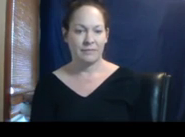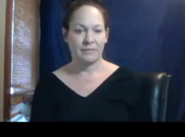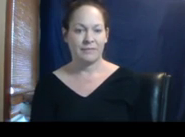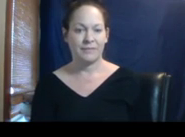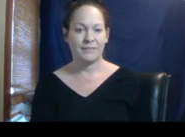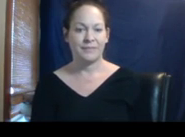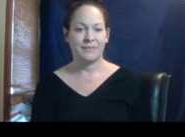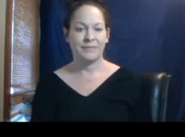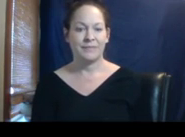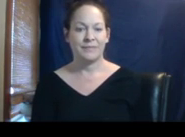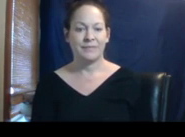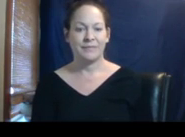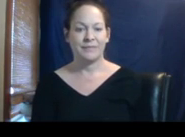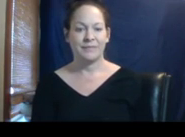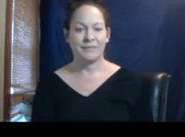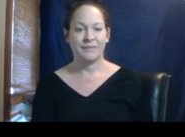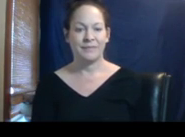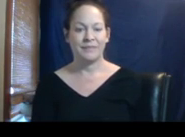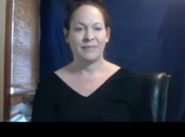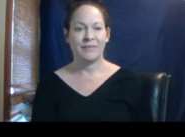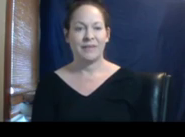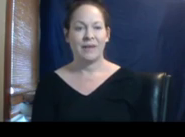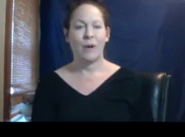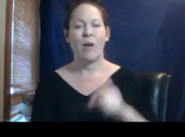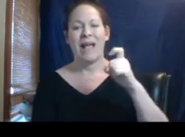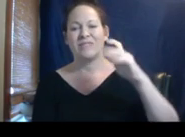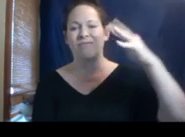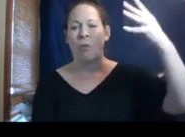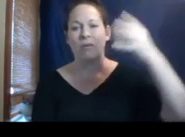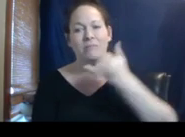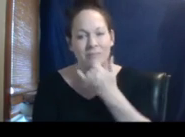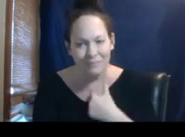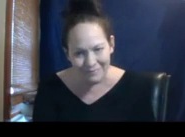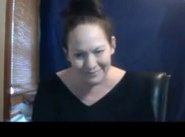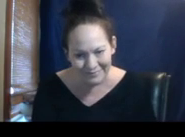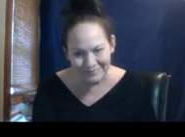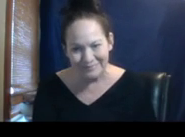yes, the x cubed on the very front is x fourth. Thank you.